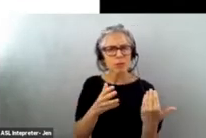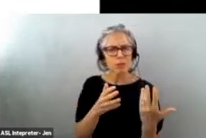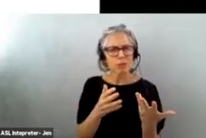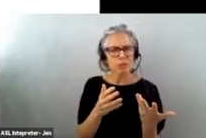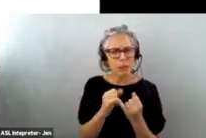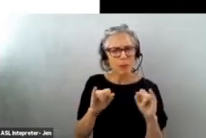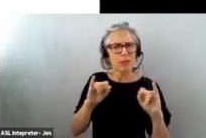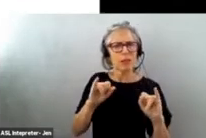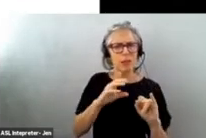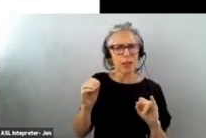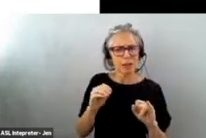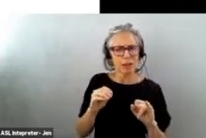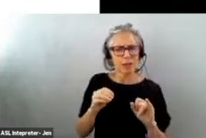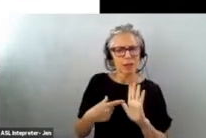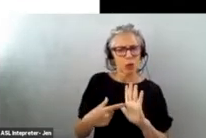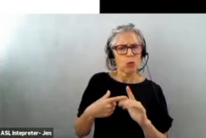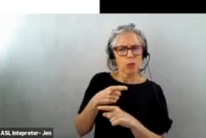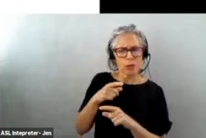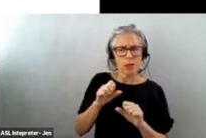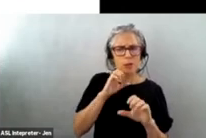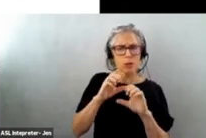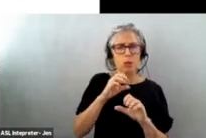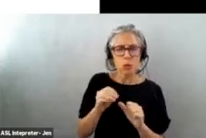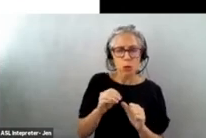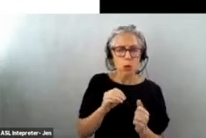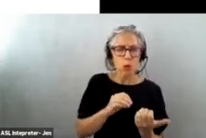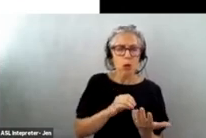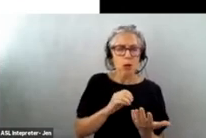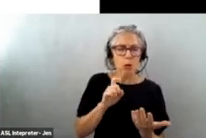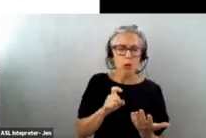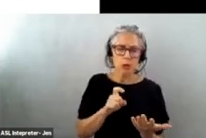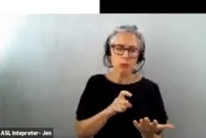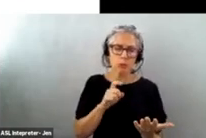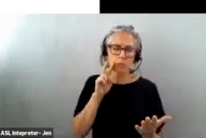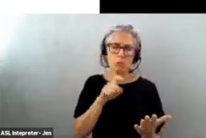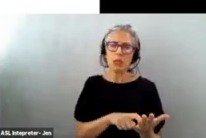communication. So lending authenticity to these written accounts by non-speaking autistic people.